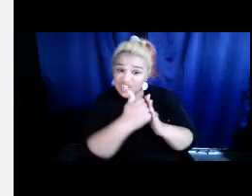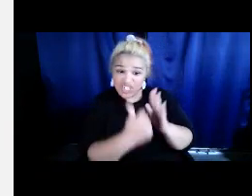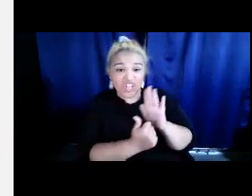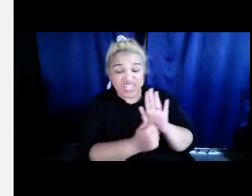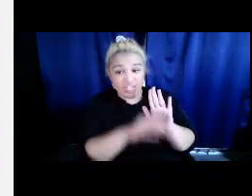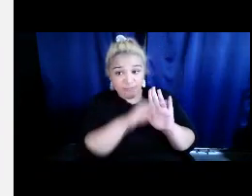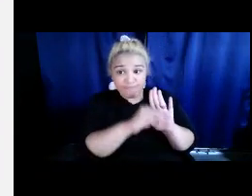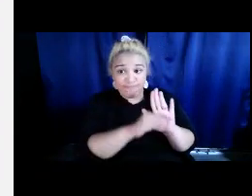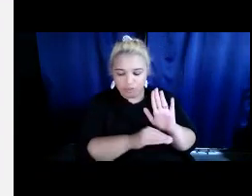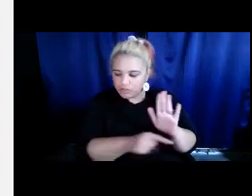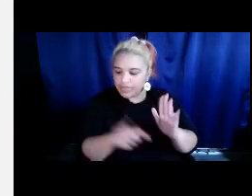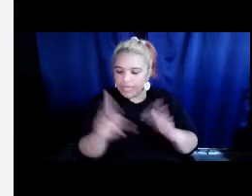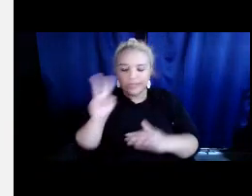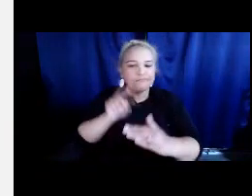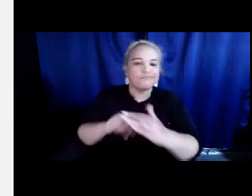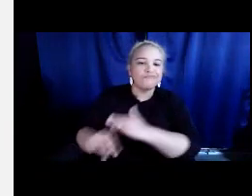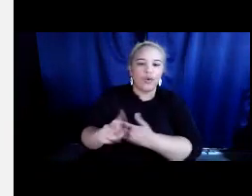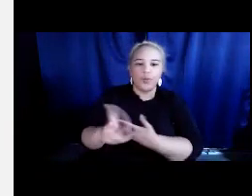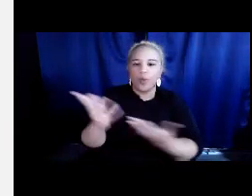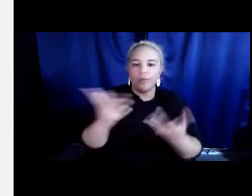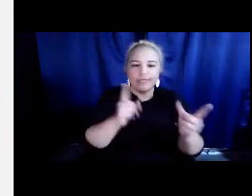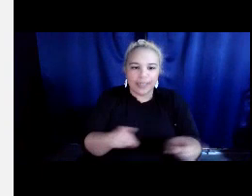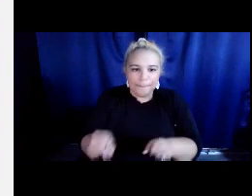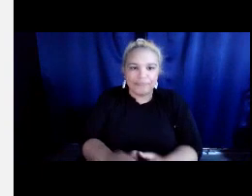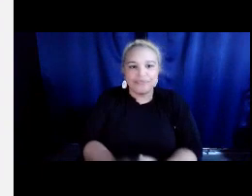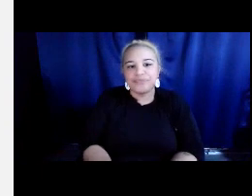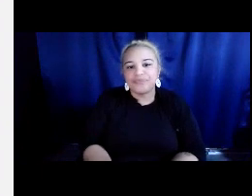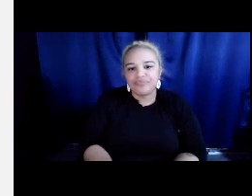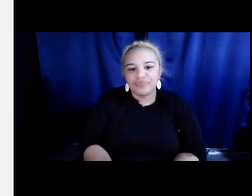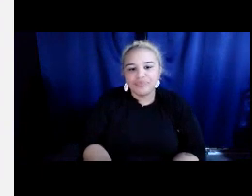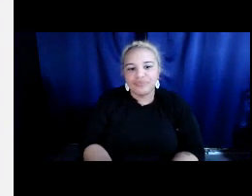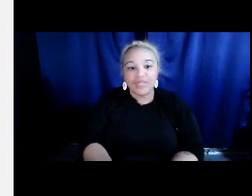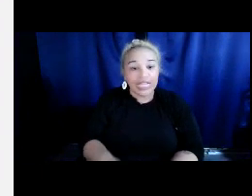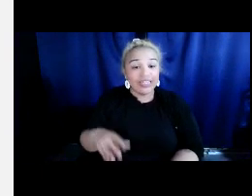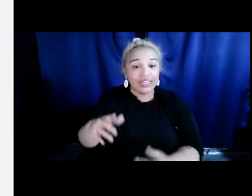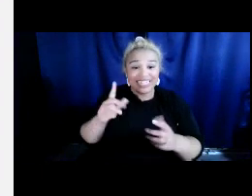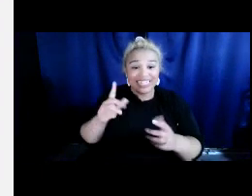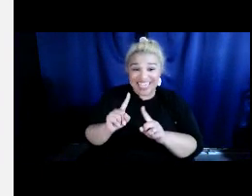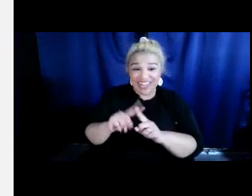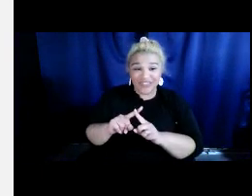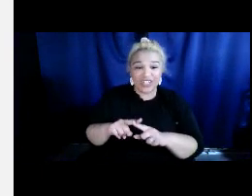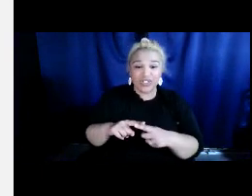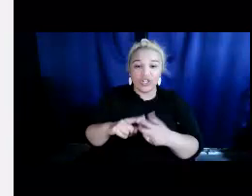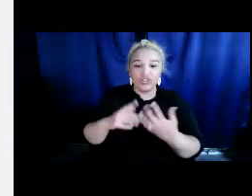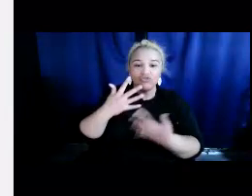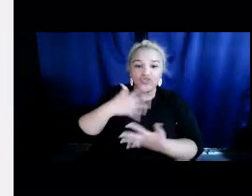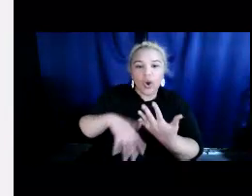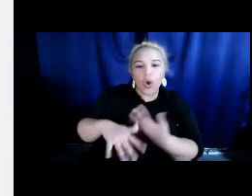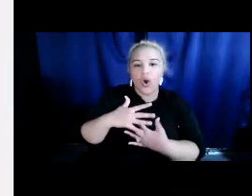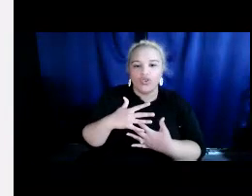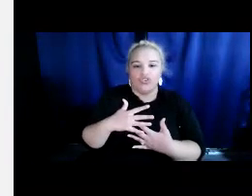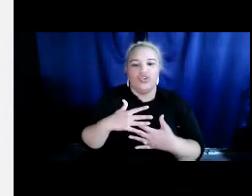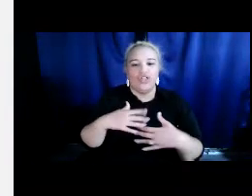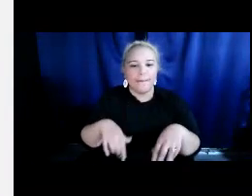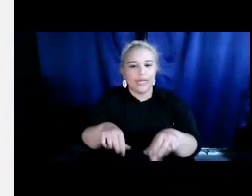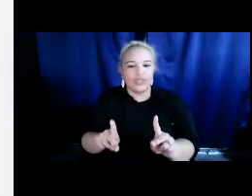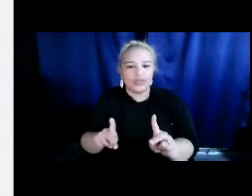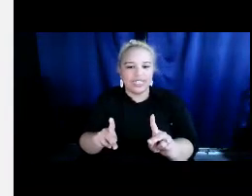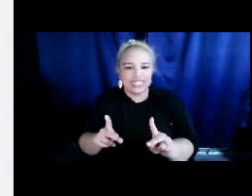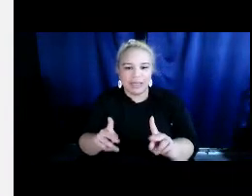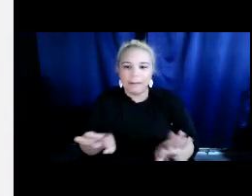for them. And this applies to team building activities at work and community events. These practices